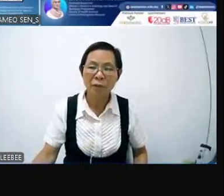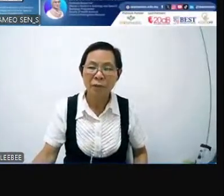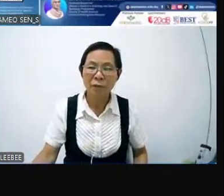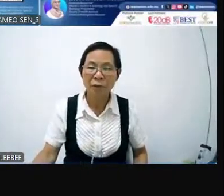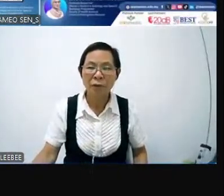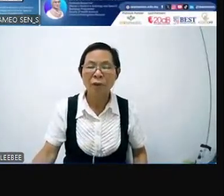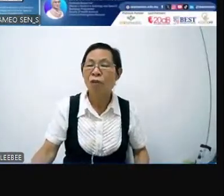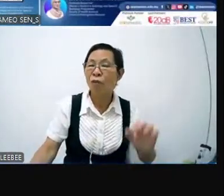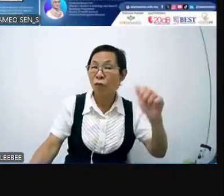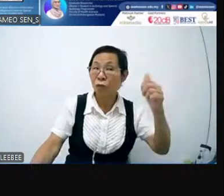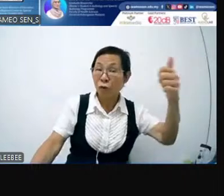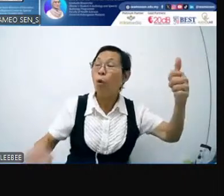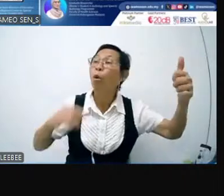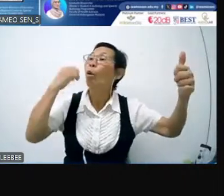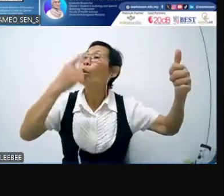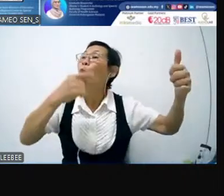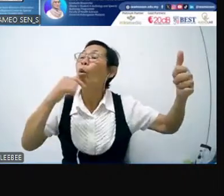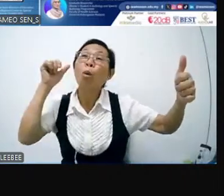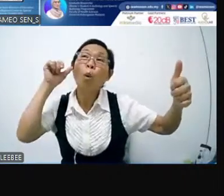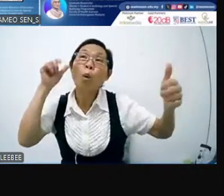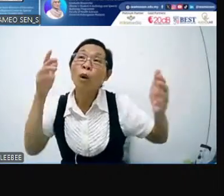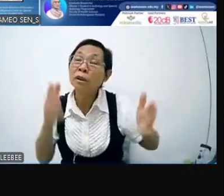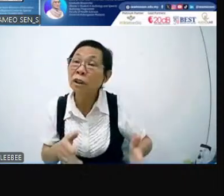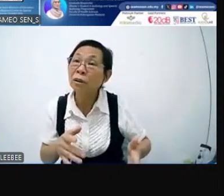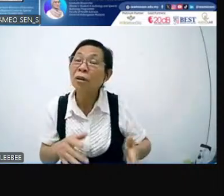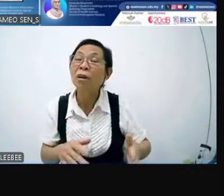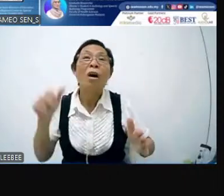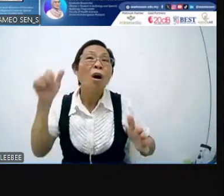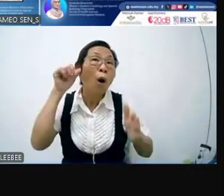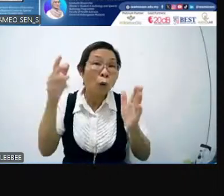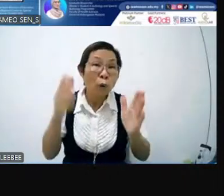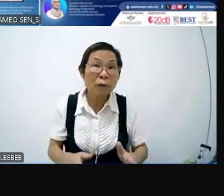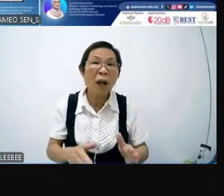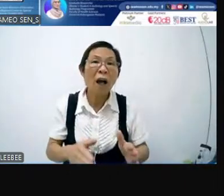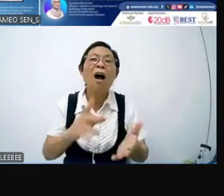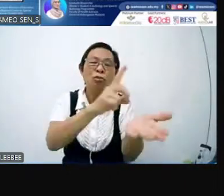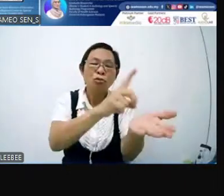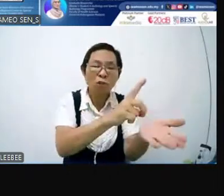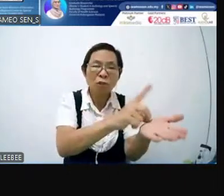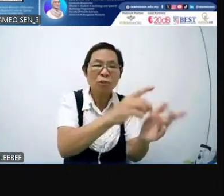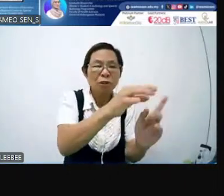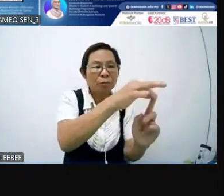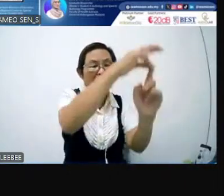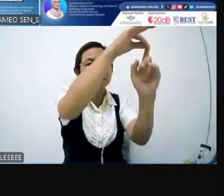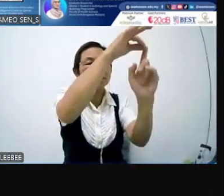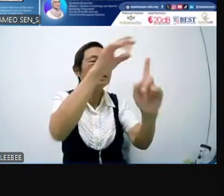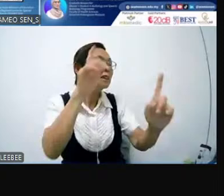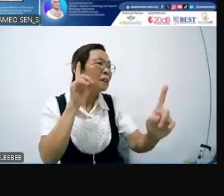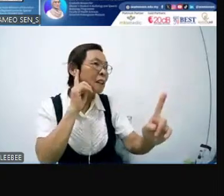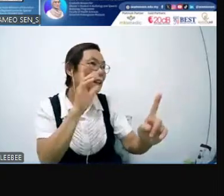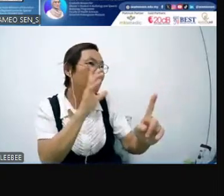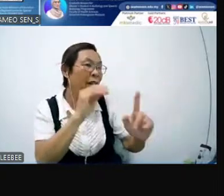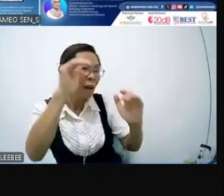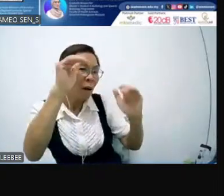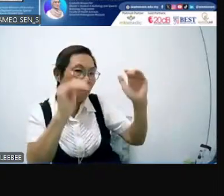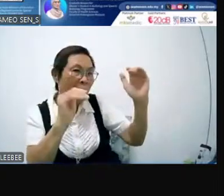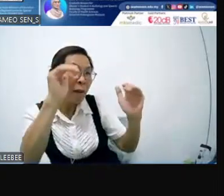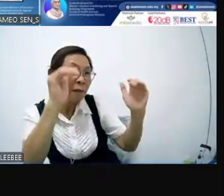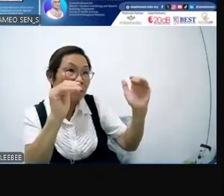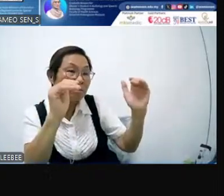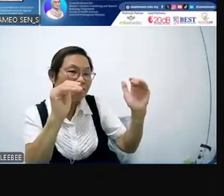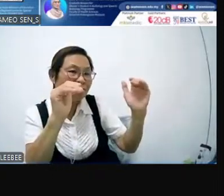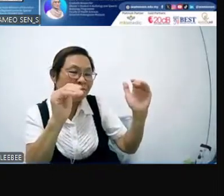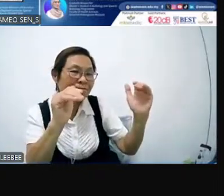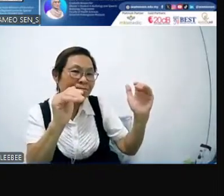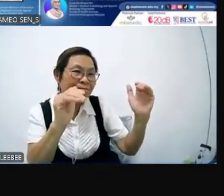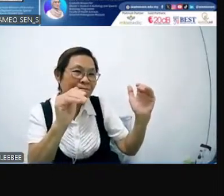First of all, who are audiologists? Audiologists are healthcare professionals specializing in hearing and balance disorders. We work